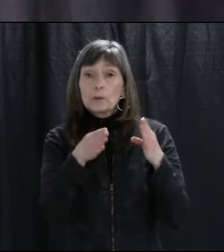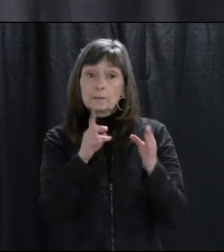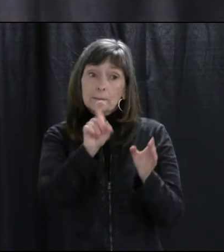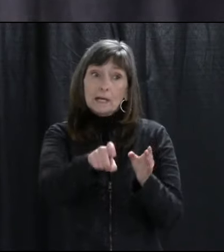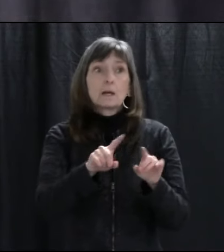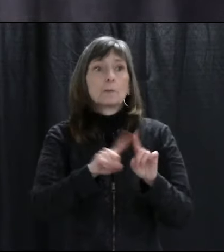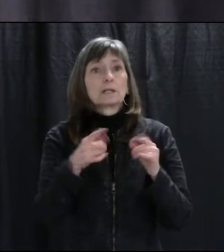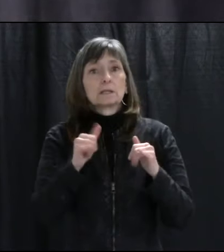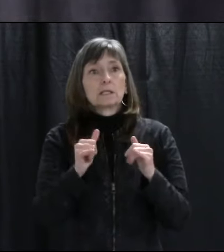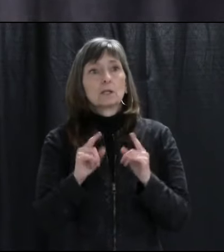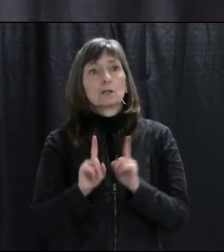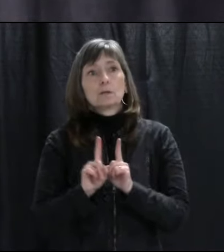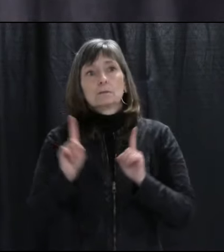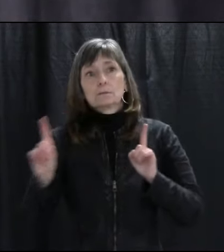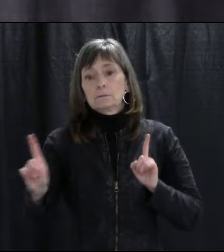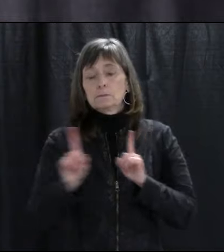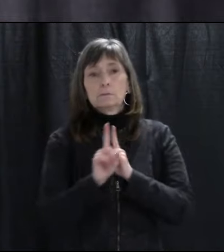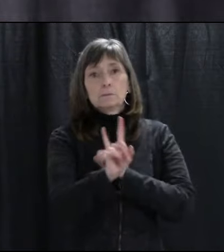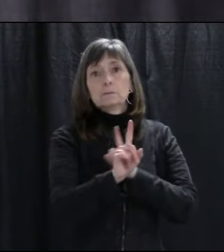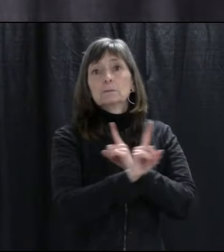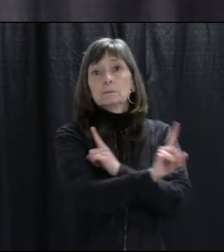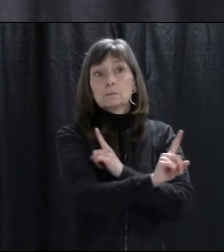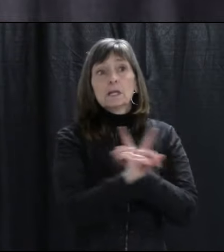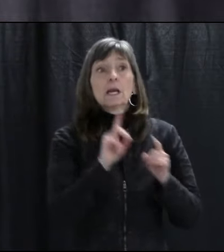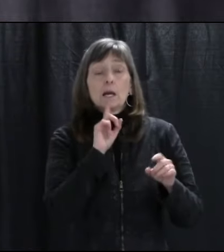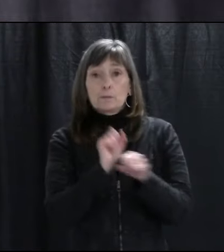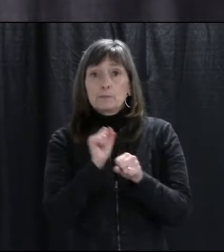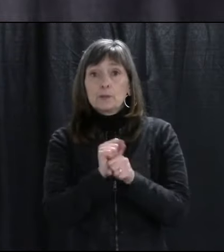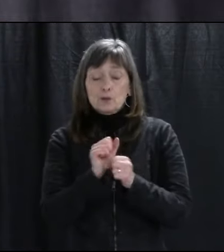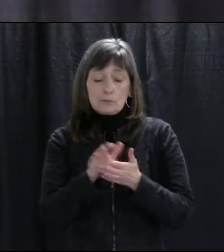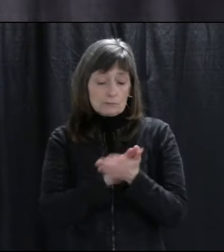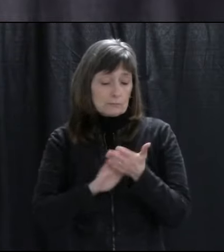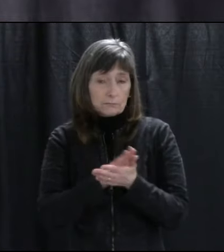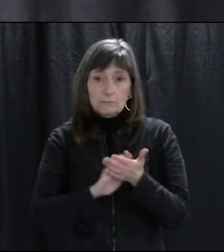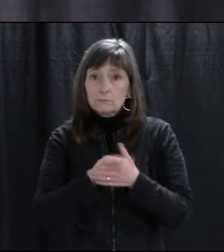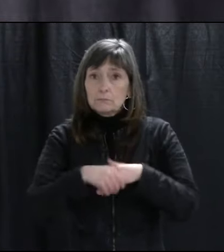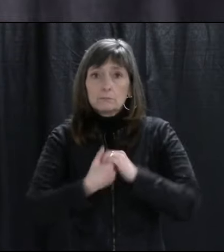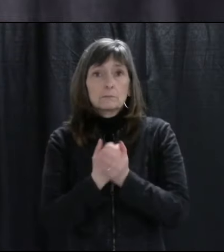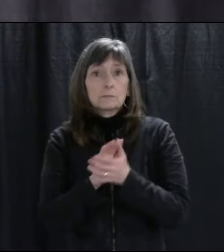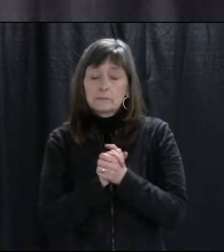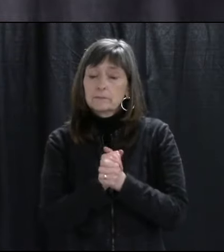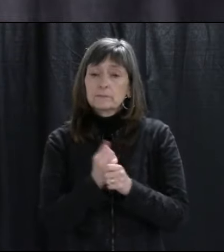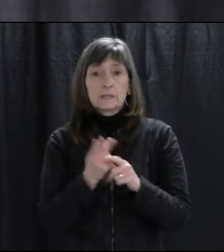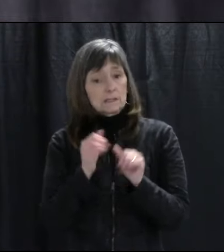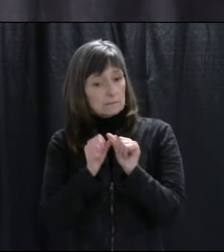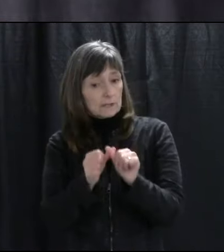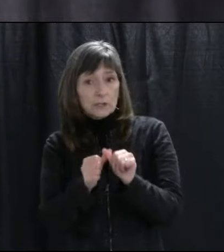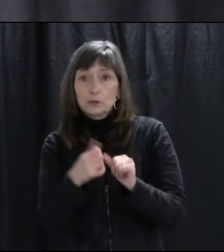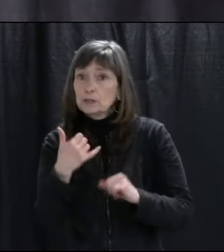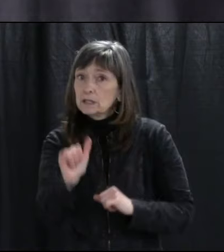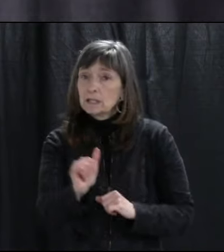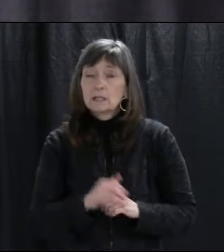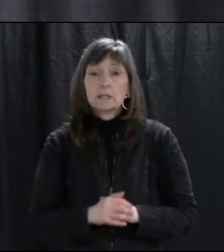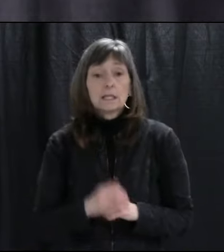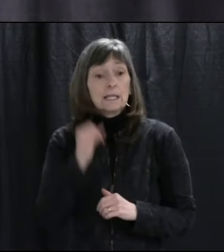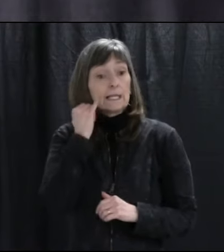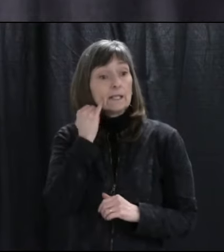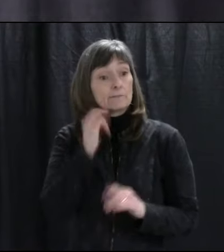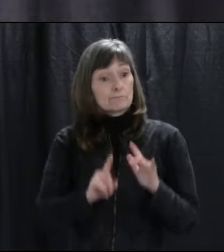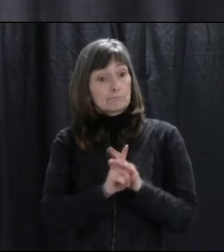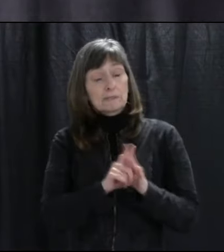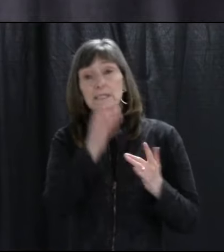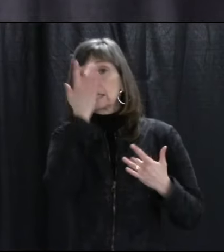hand hygiene to ensure that workers can stay safe. Obviously, if anyone is sick, they're not